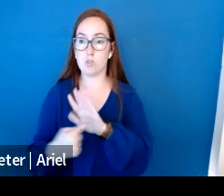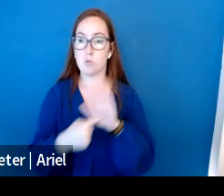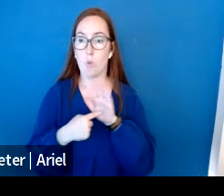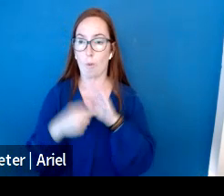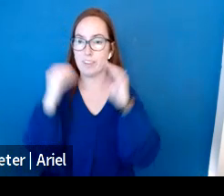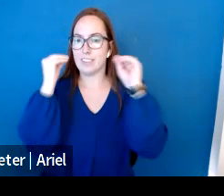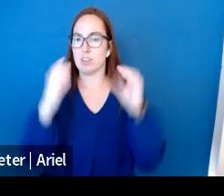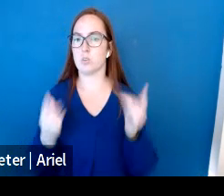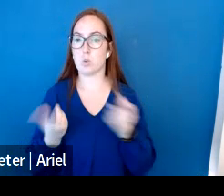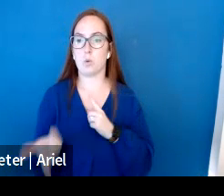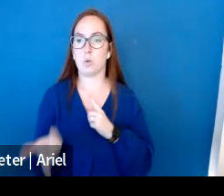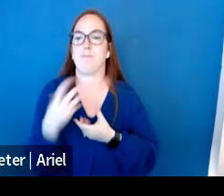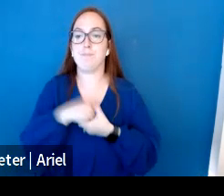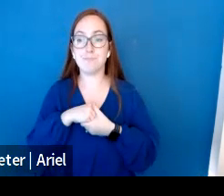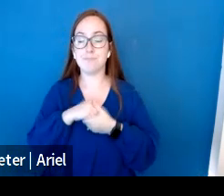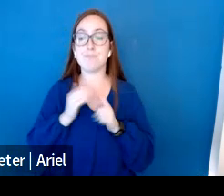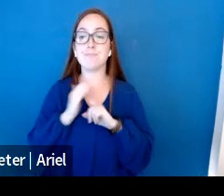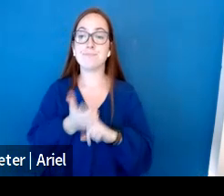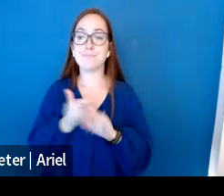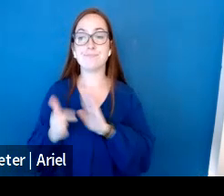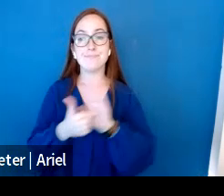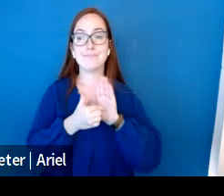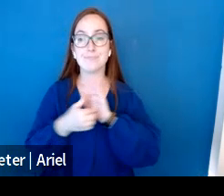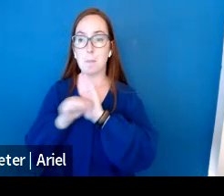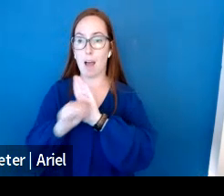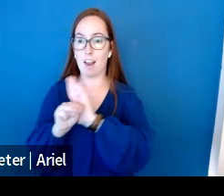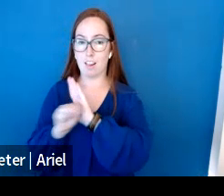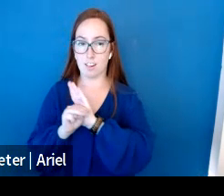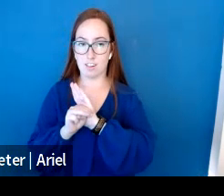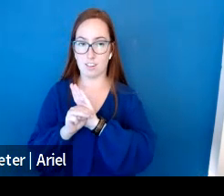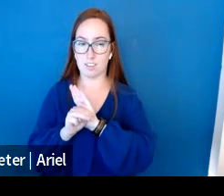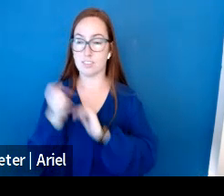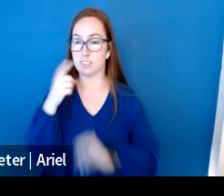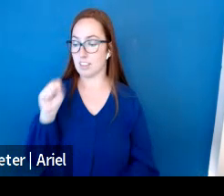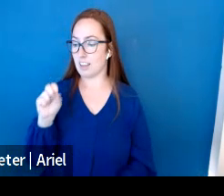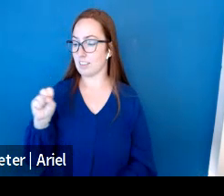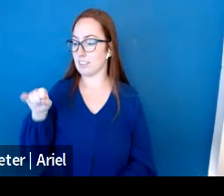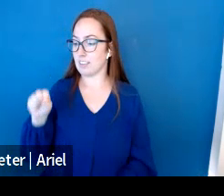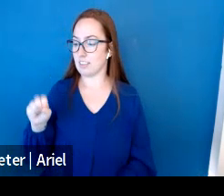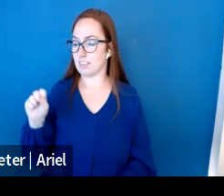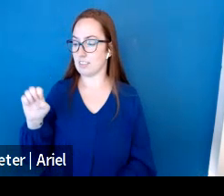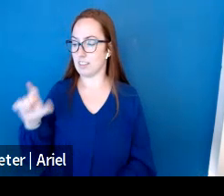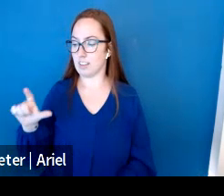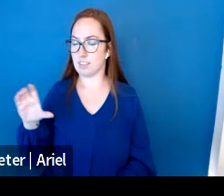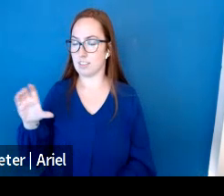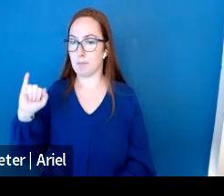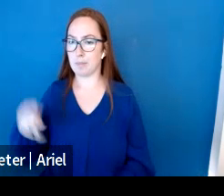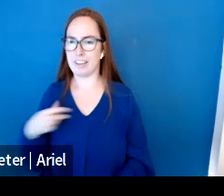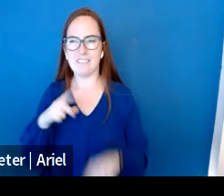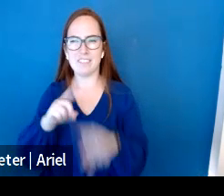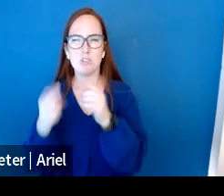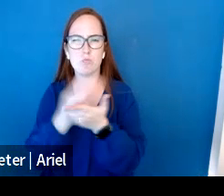And then the SSIS SCL Classwide Intervention Program has resources like videos and tip sheets that can